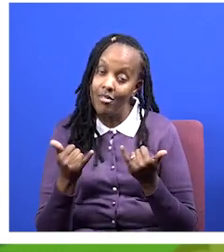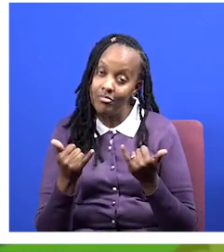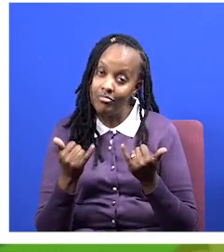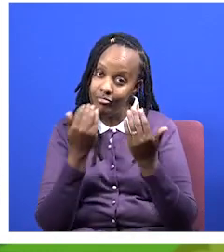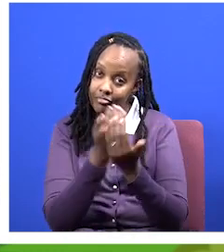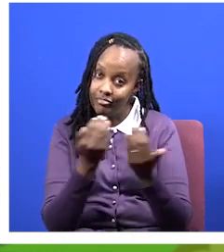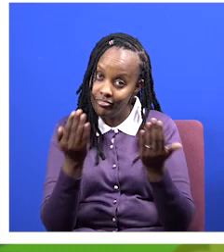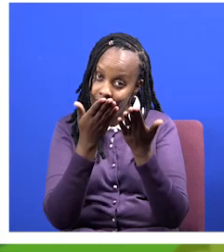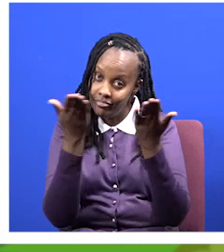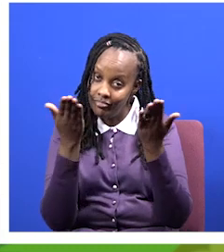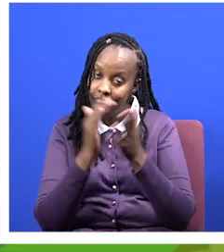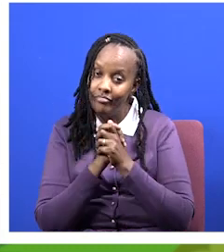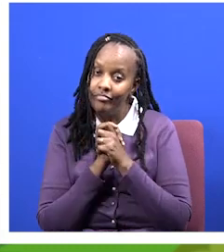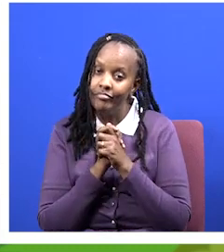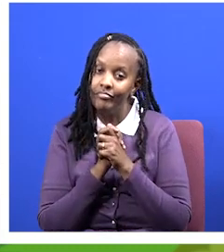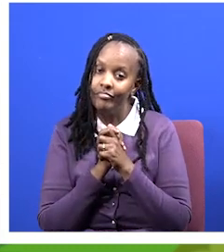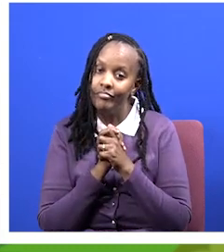And now, children,